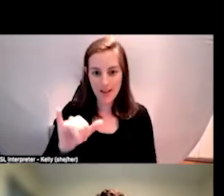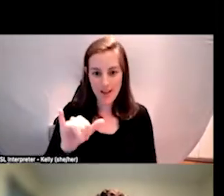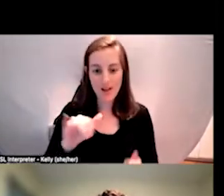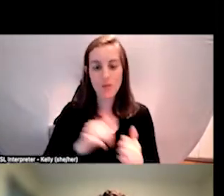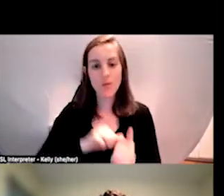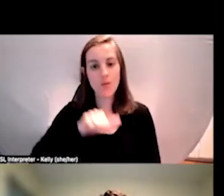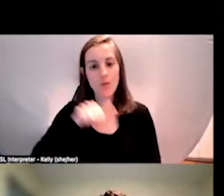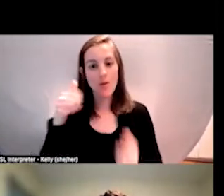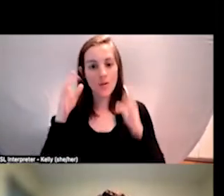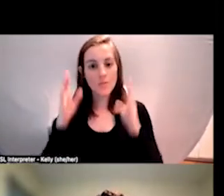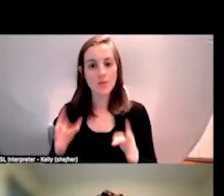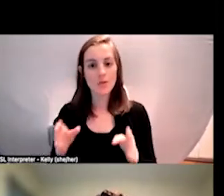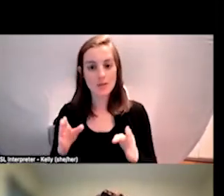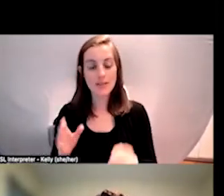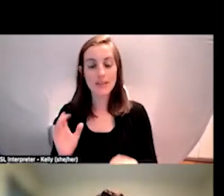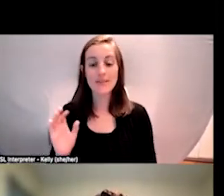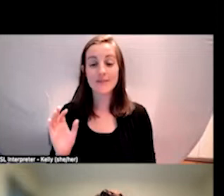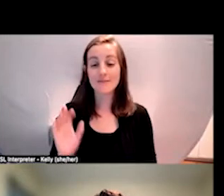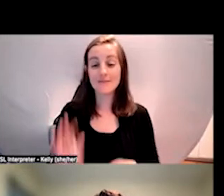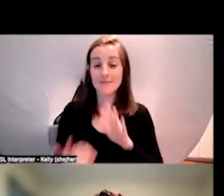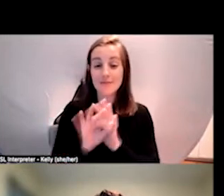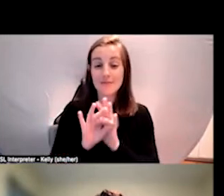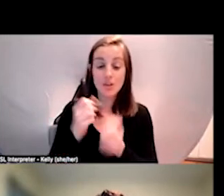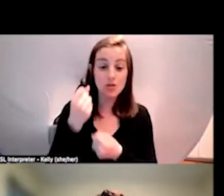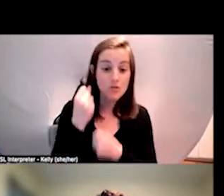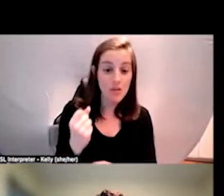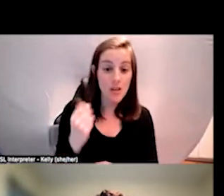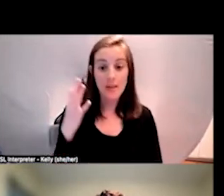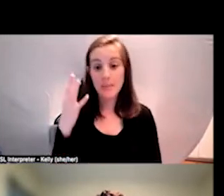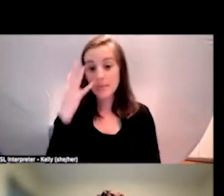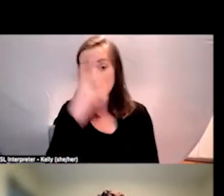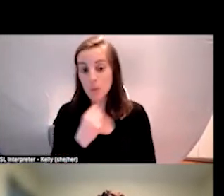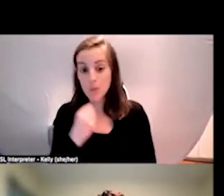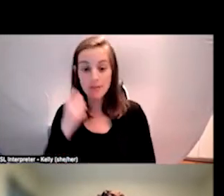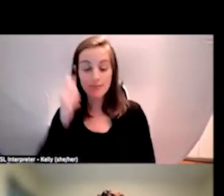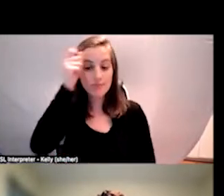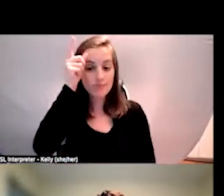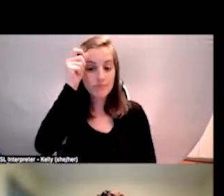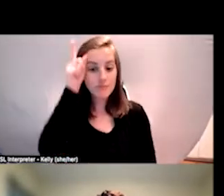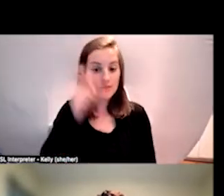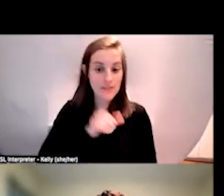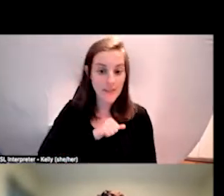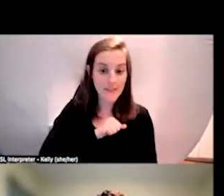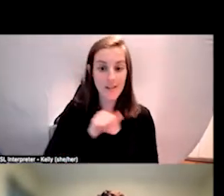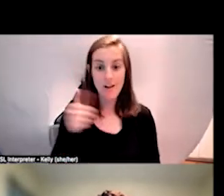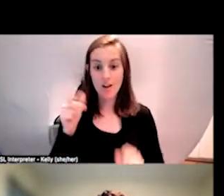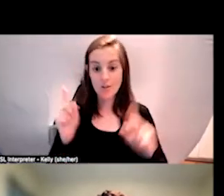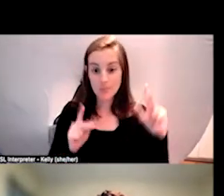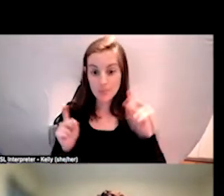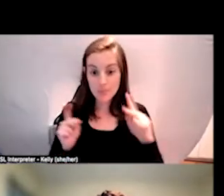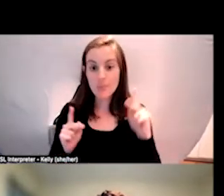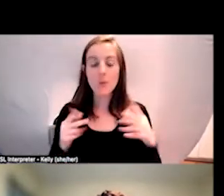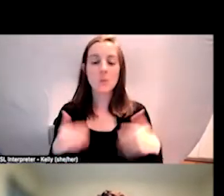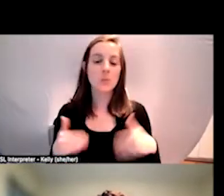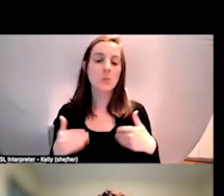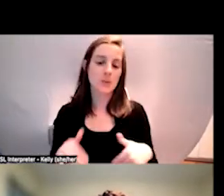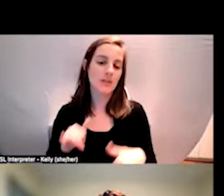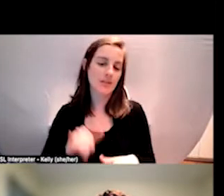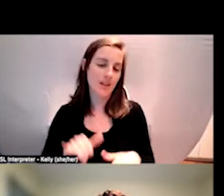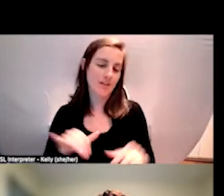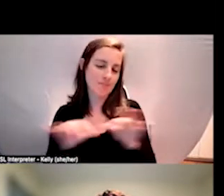the strength and the beauty and the understanding of self and others and trust to do so is also another piece.